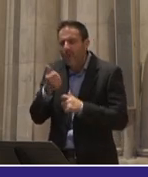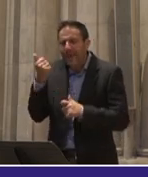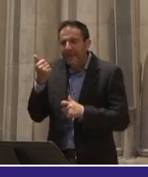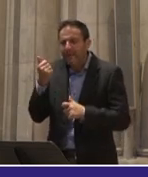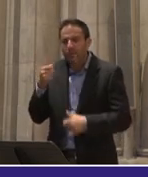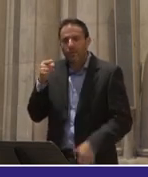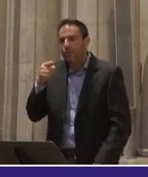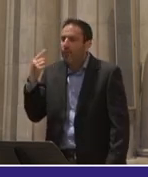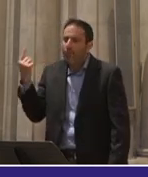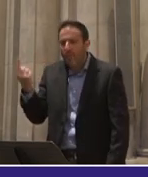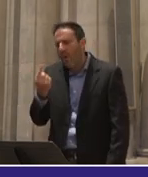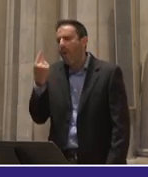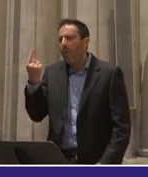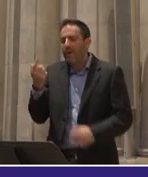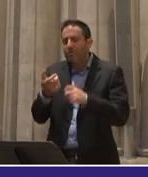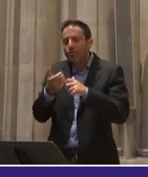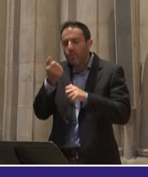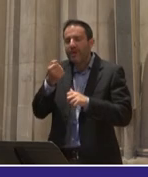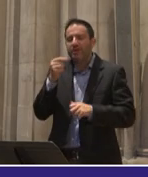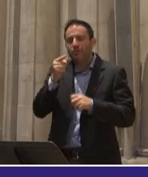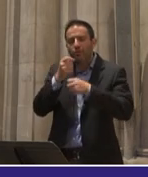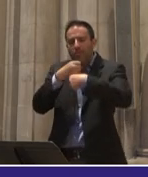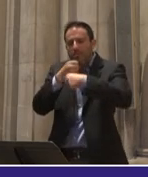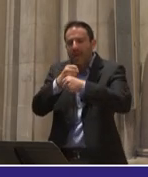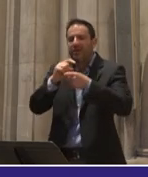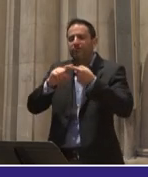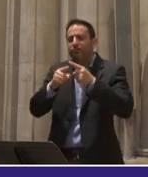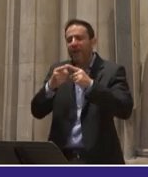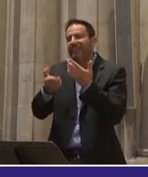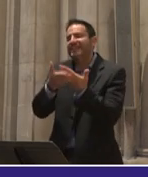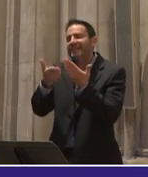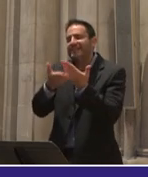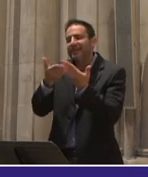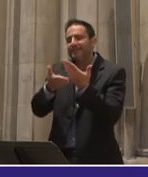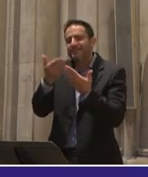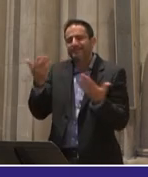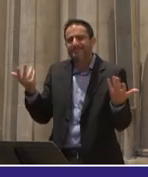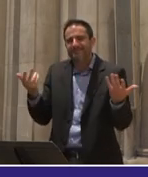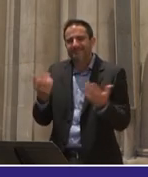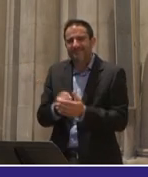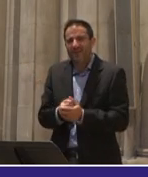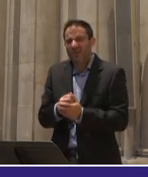always win? Do you make friends easily, or does it take a long time?